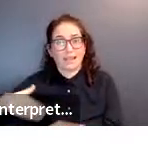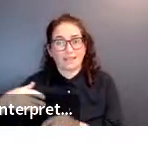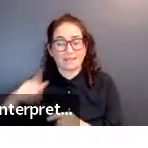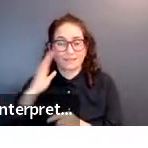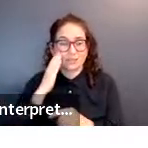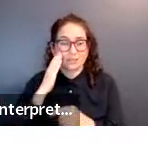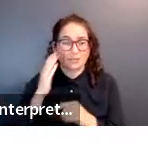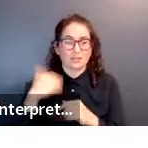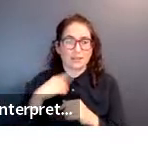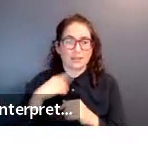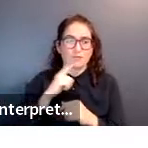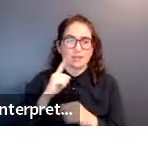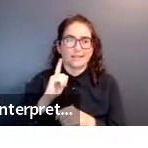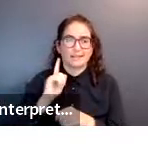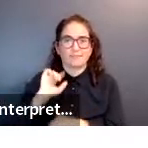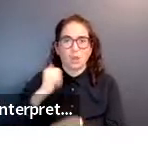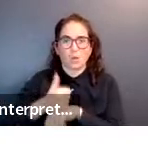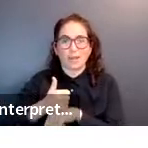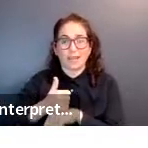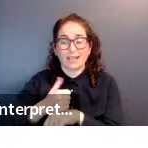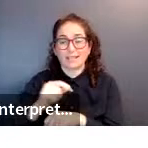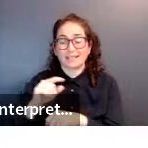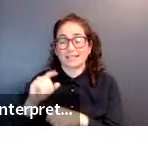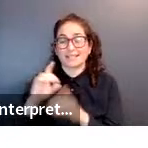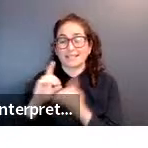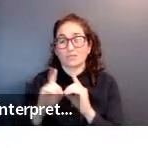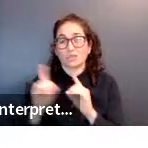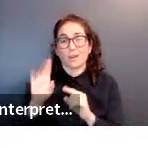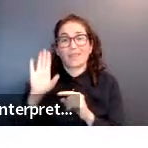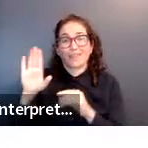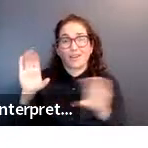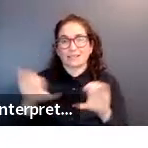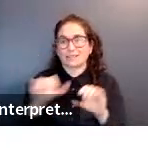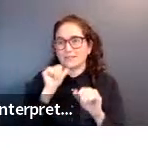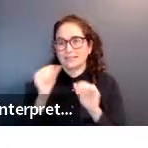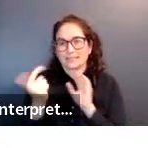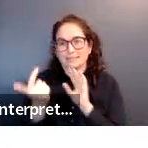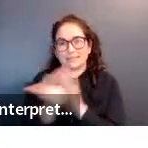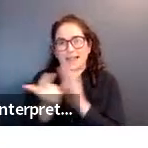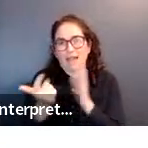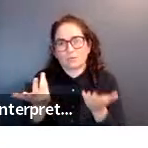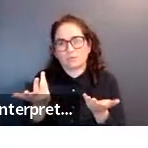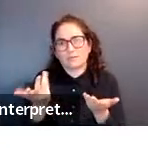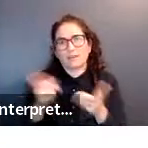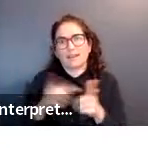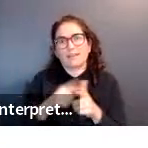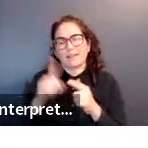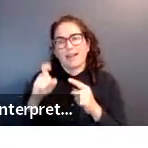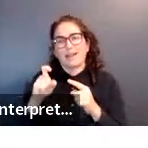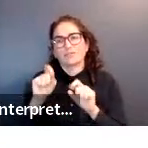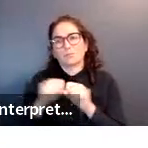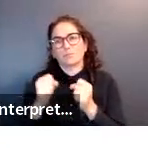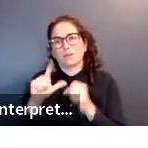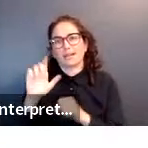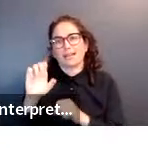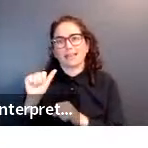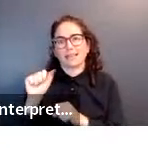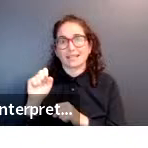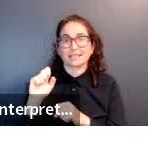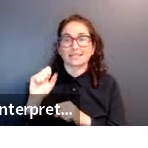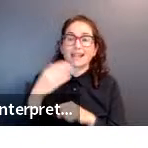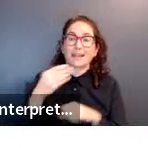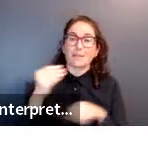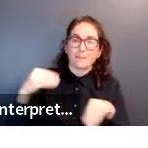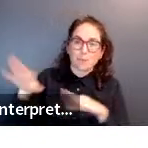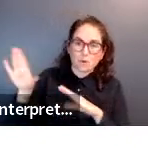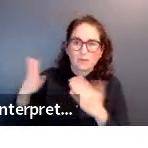a zoning district where their activity is not allowed. So they then have to break their lease or move. And so many of the